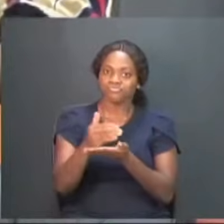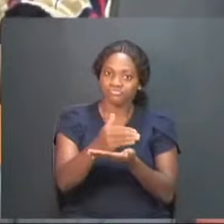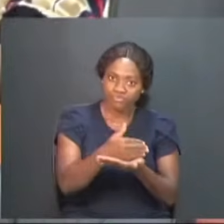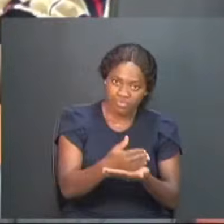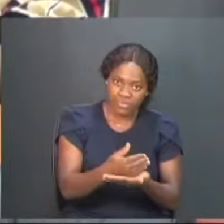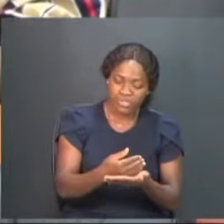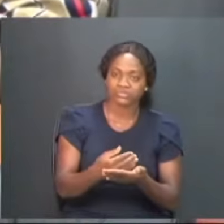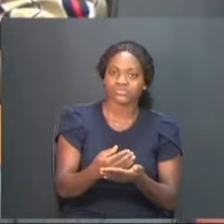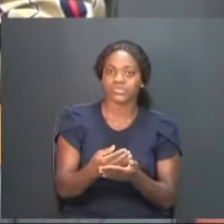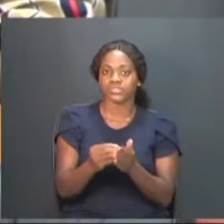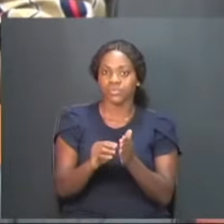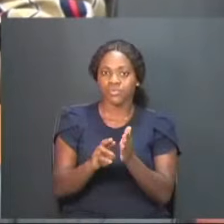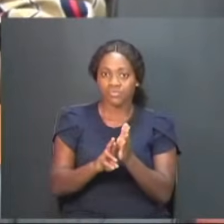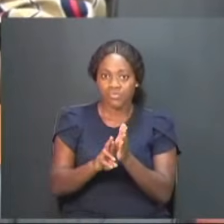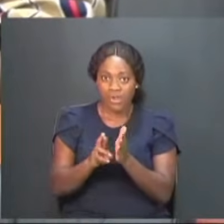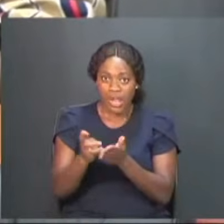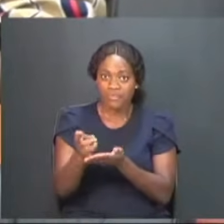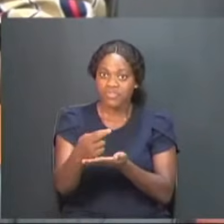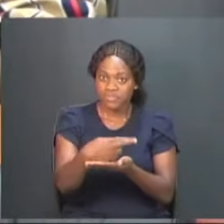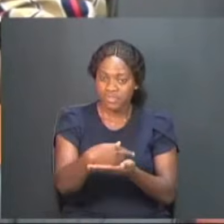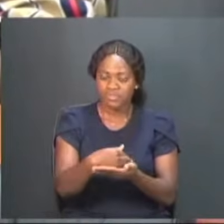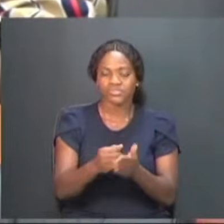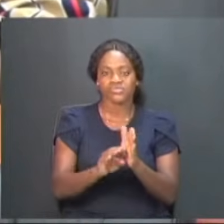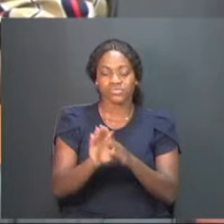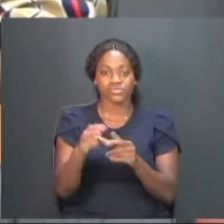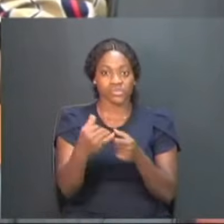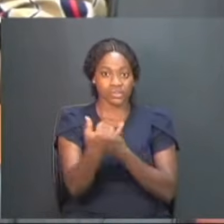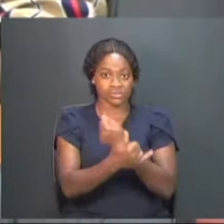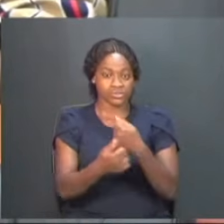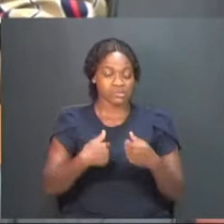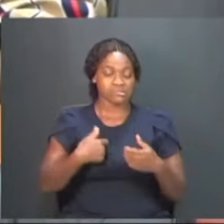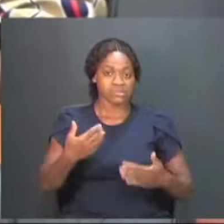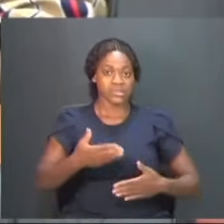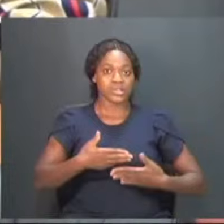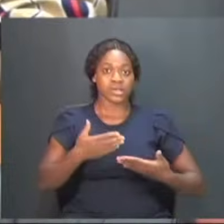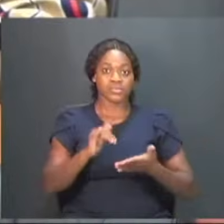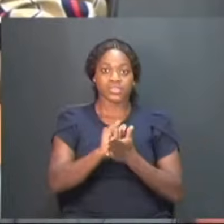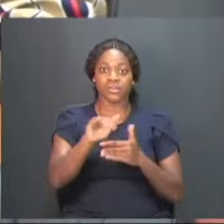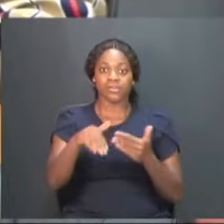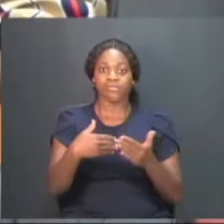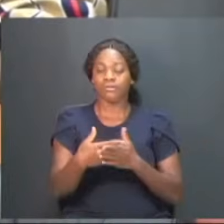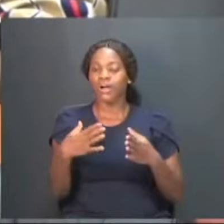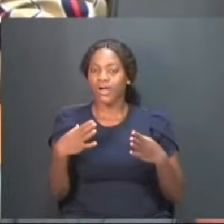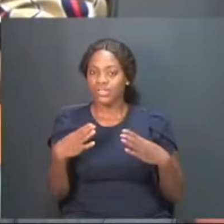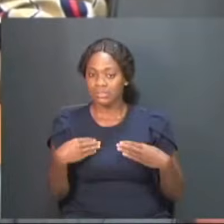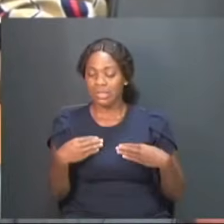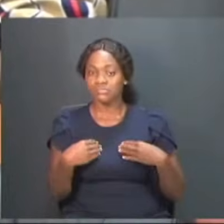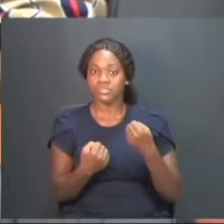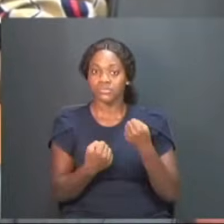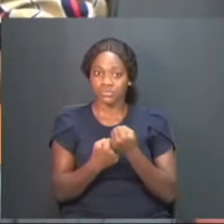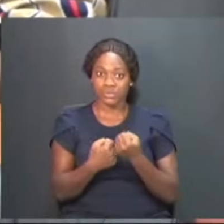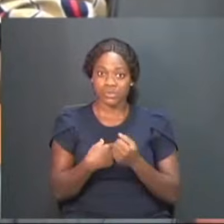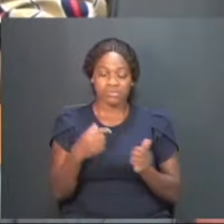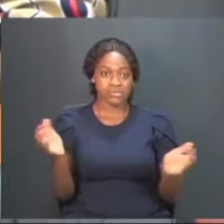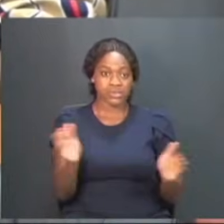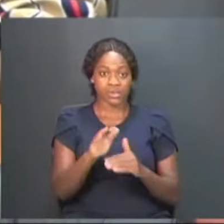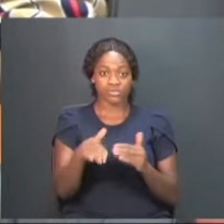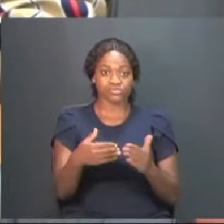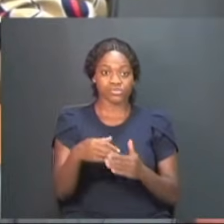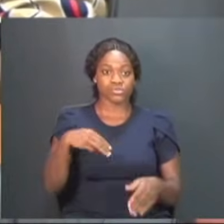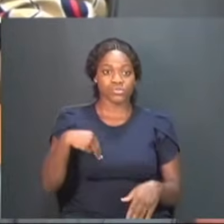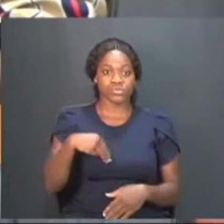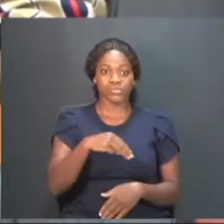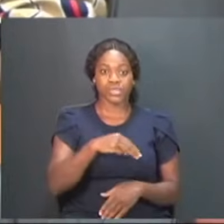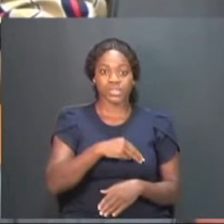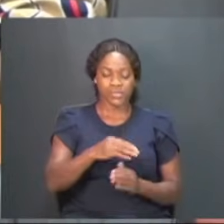develop this country. And so I'm happy that we are receiving this support. I urge all members to